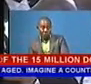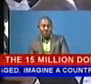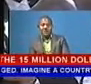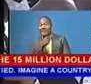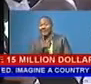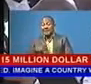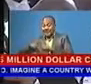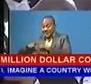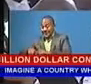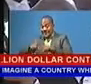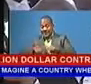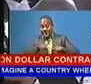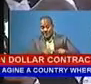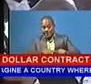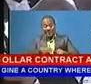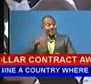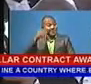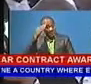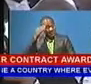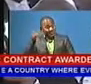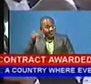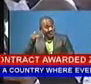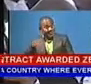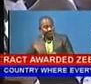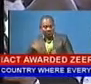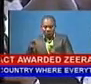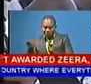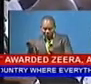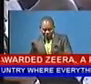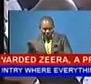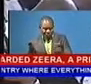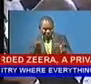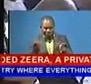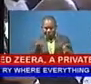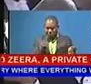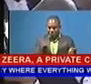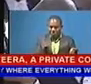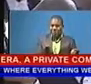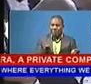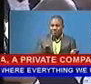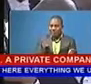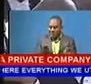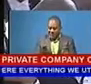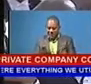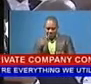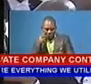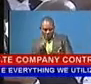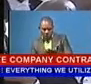he was relying on as a result of quality control and further